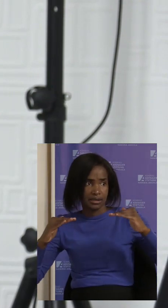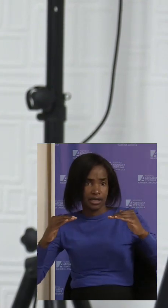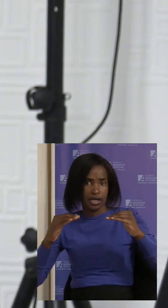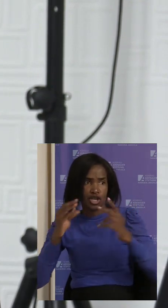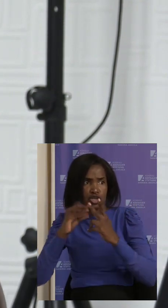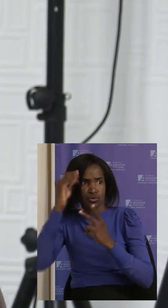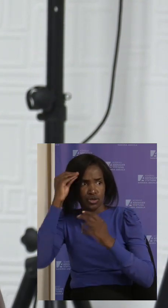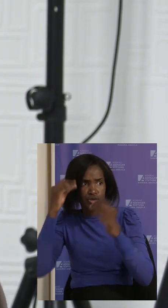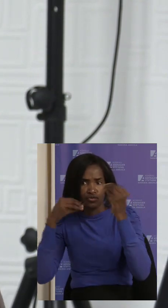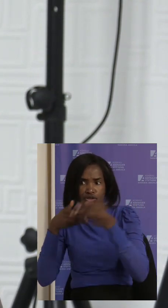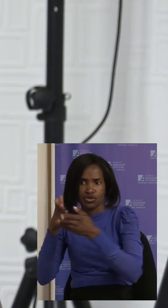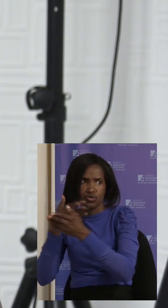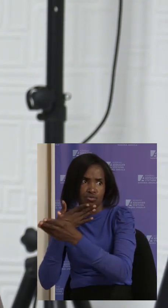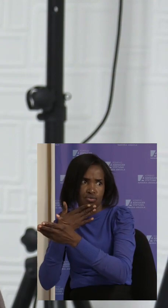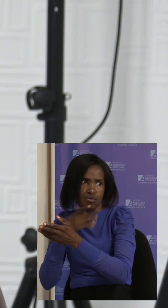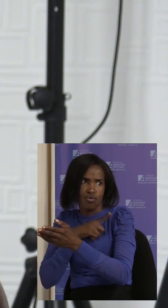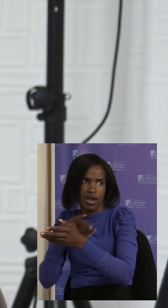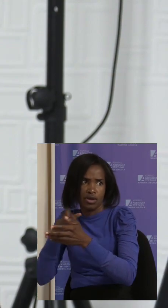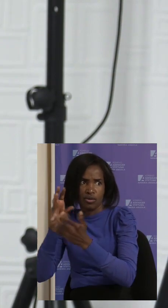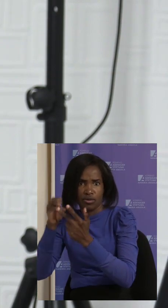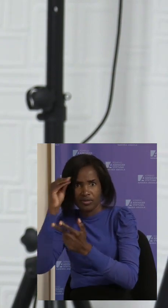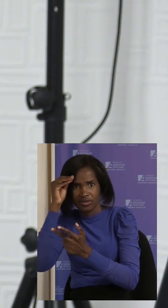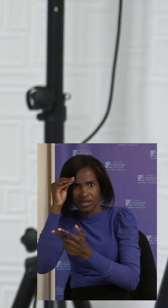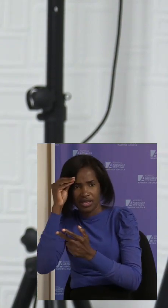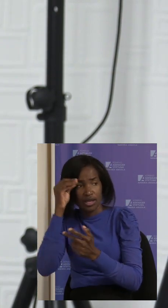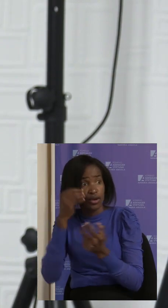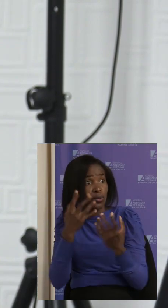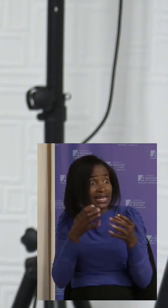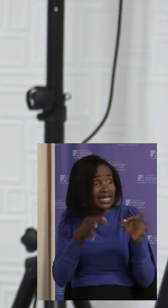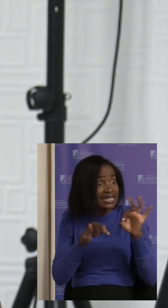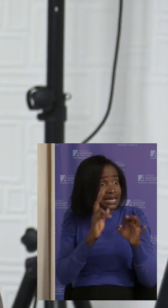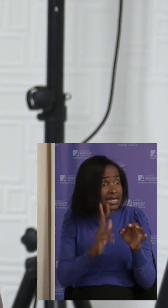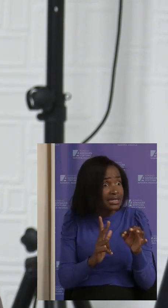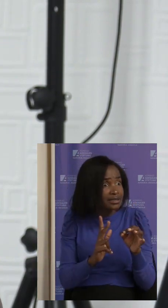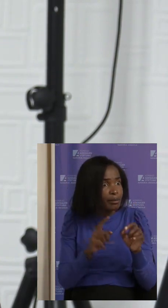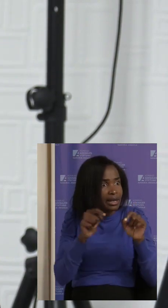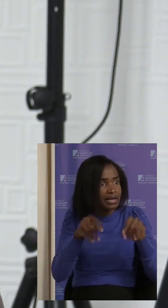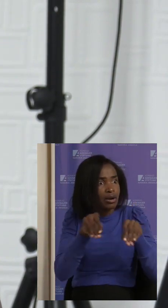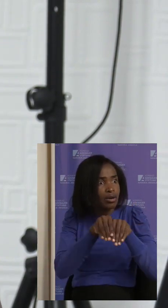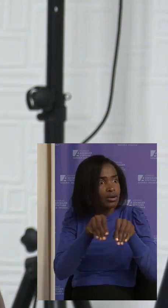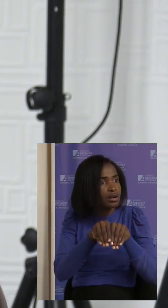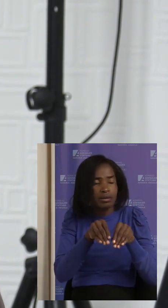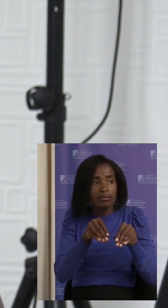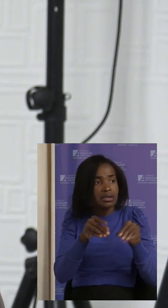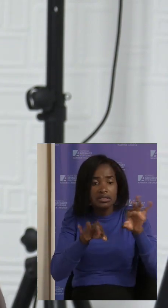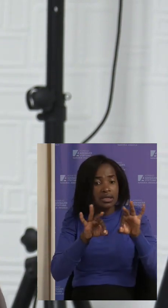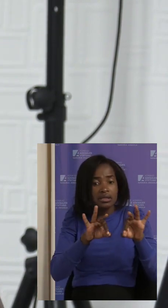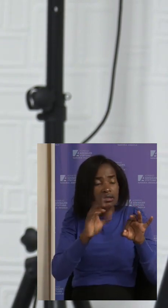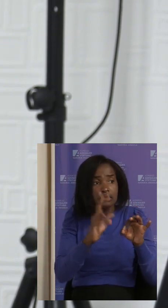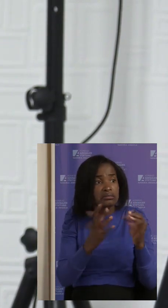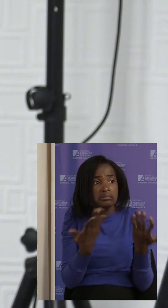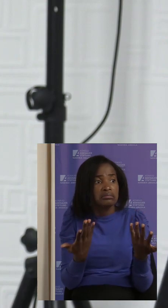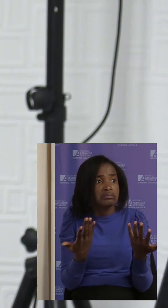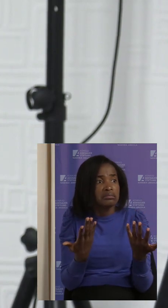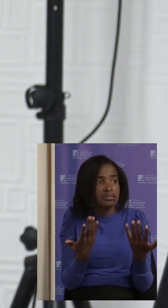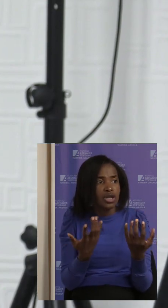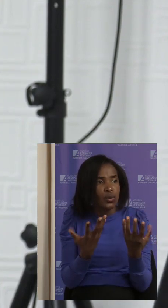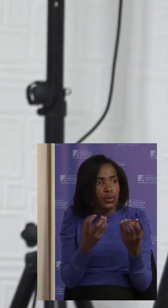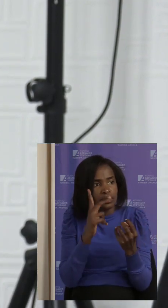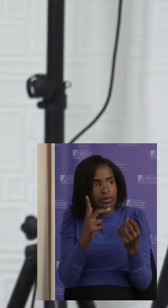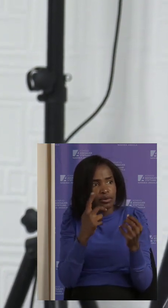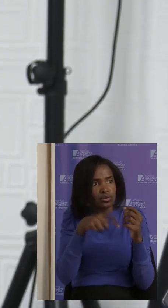and why they are going to university. Namibia needs scientists, but what we are producing are not scientists. We need people to